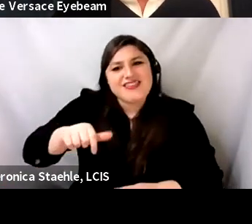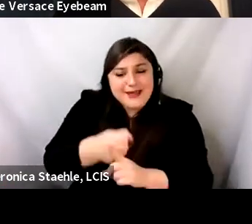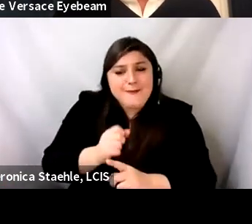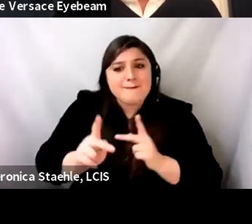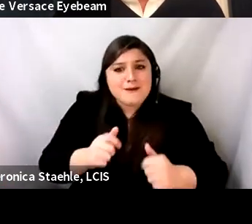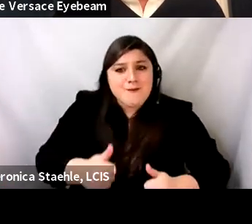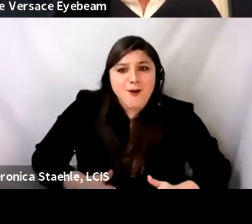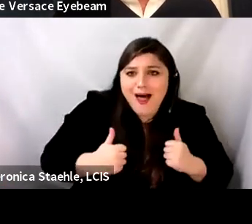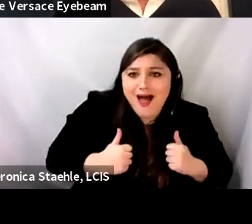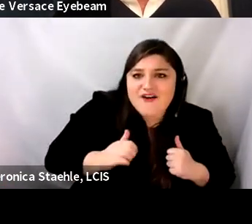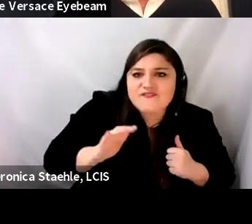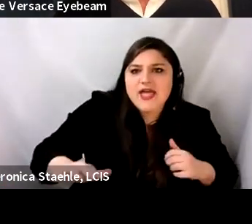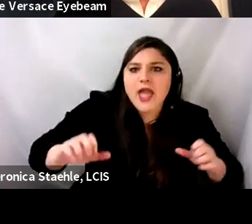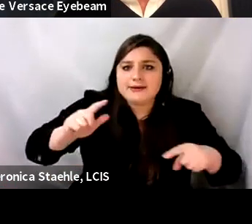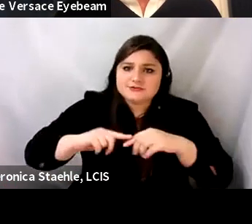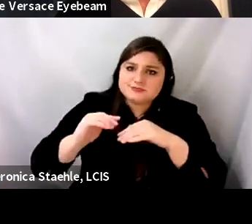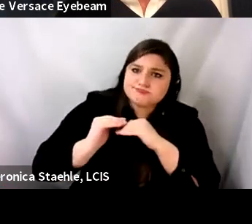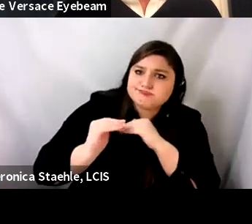at stake with the work that we do.